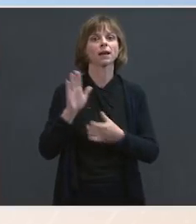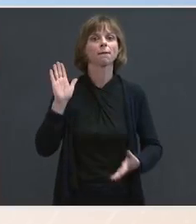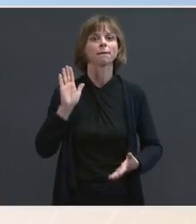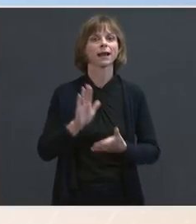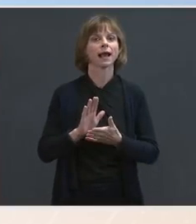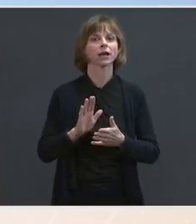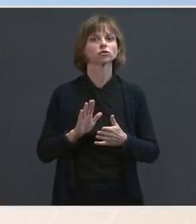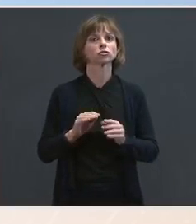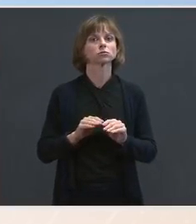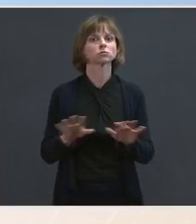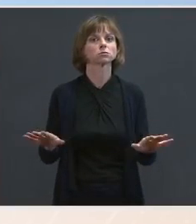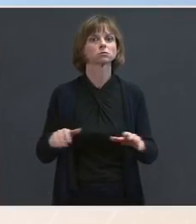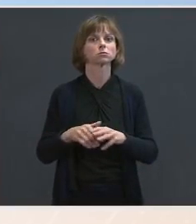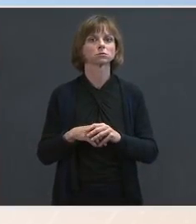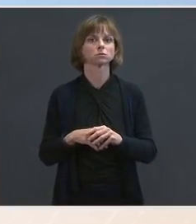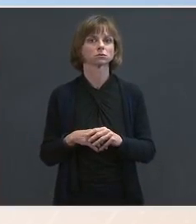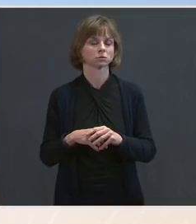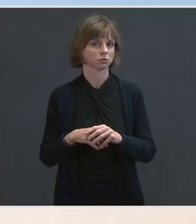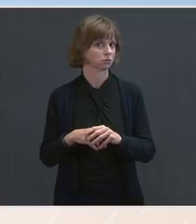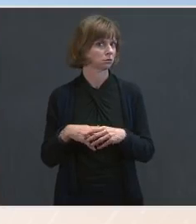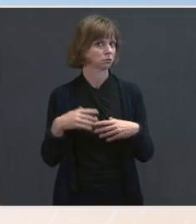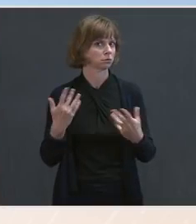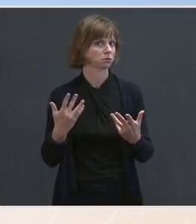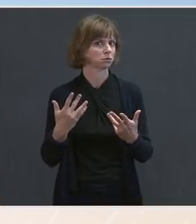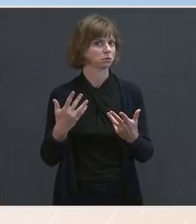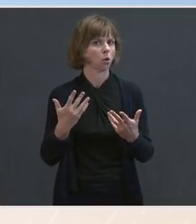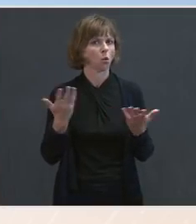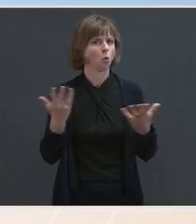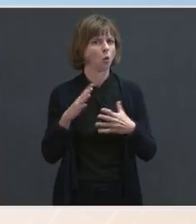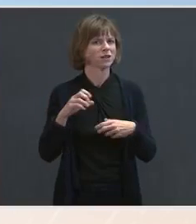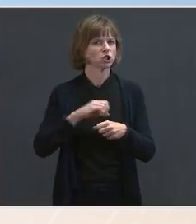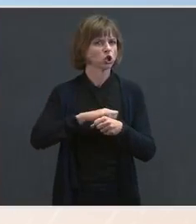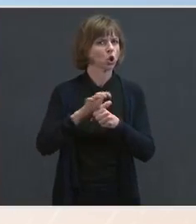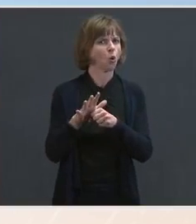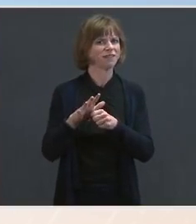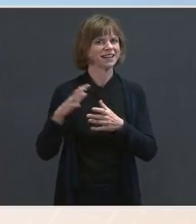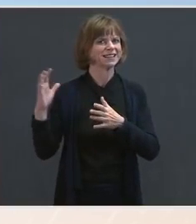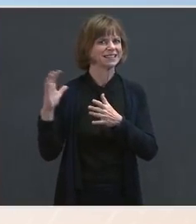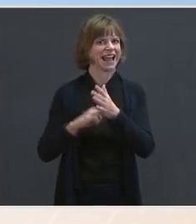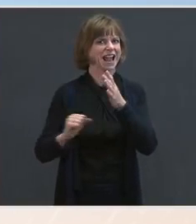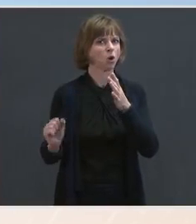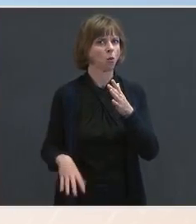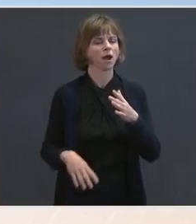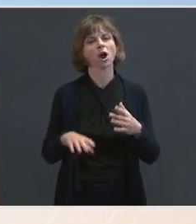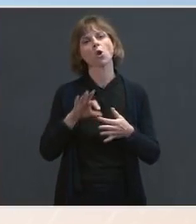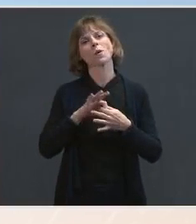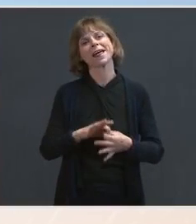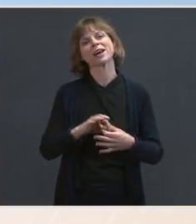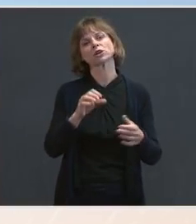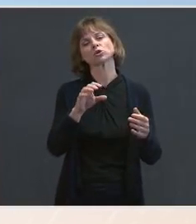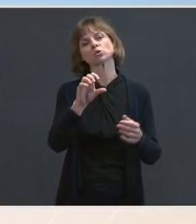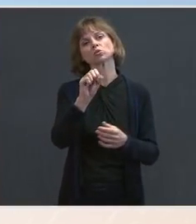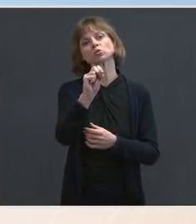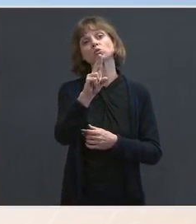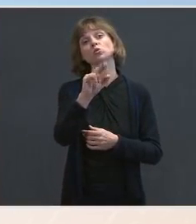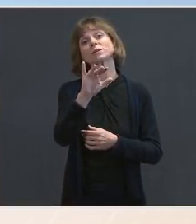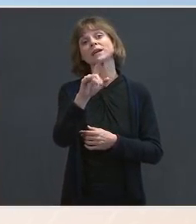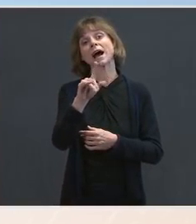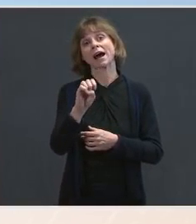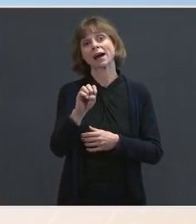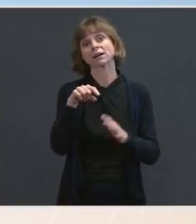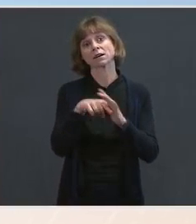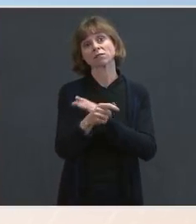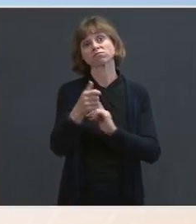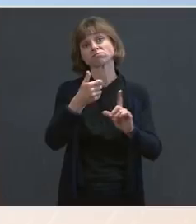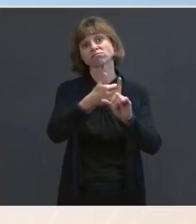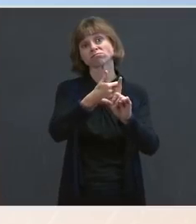appointments and kind of what COVID has taken away. When it comes to suicide, what is the VA doing right now tangibly